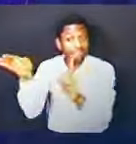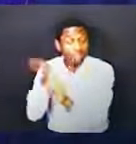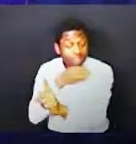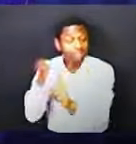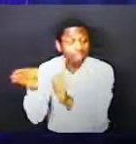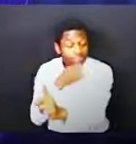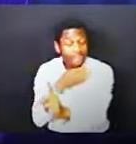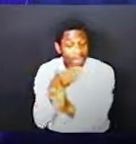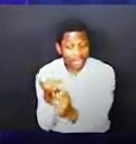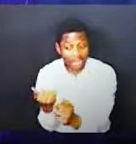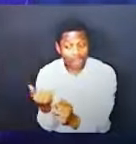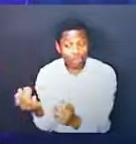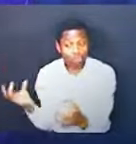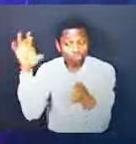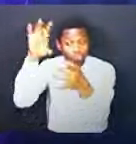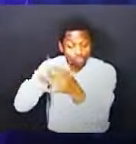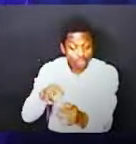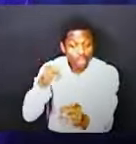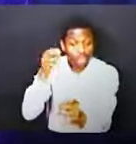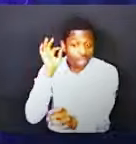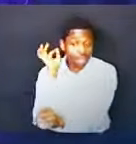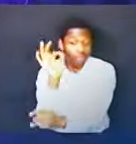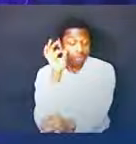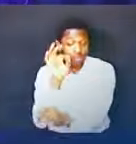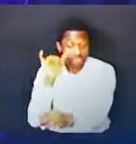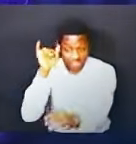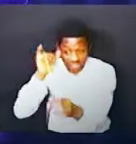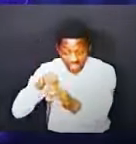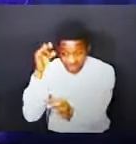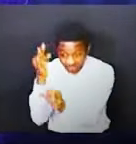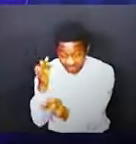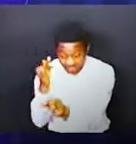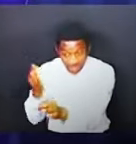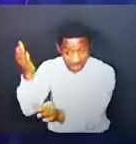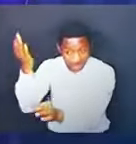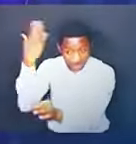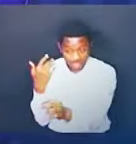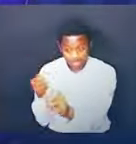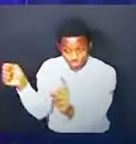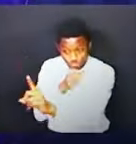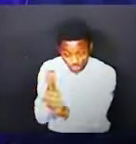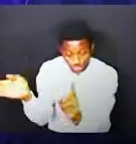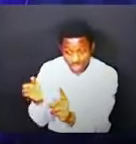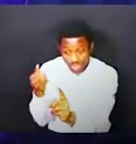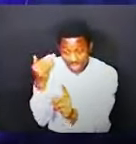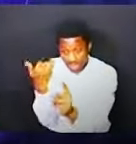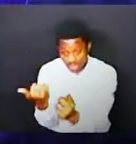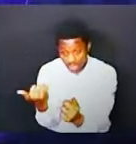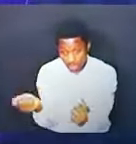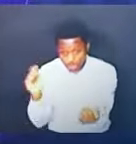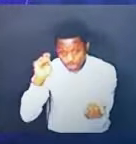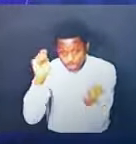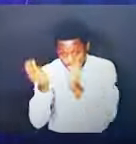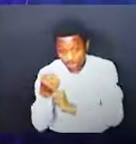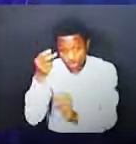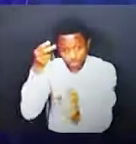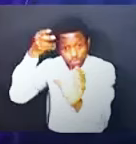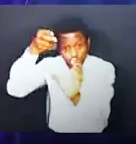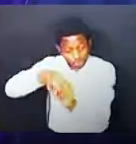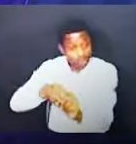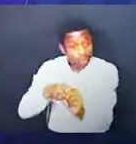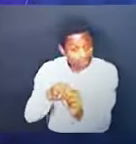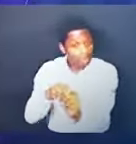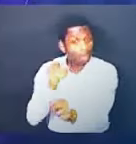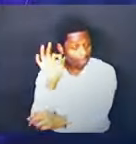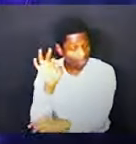once tried to destroy. Atienko ara na na wate se de anka akane no otayen no afi de okan